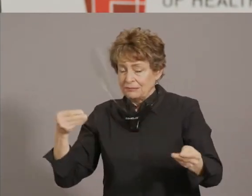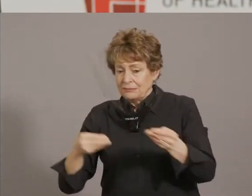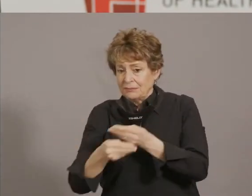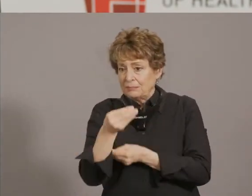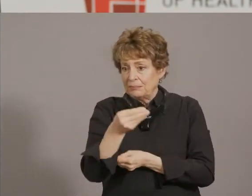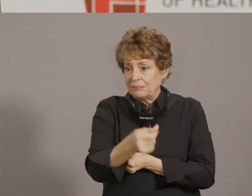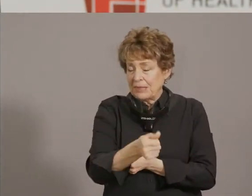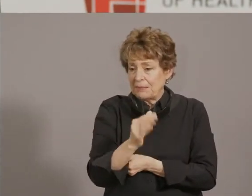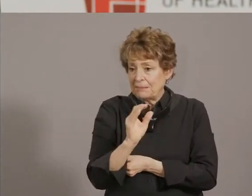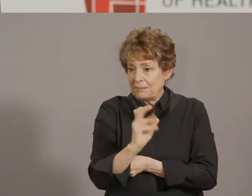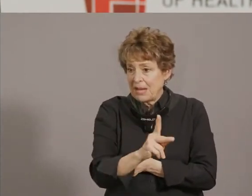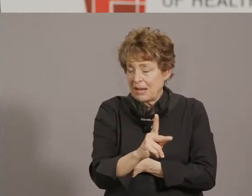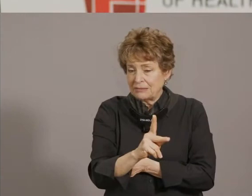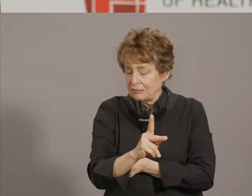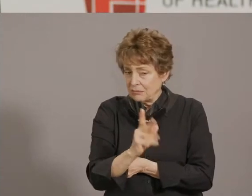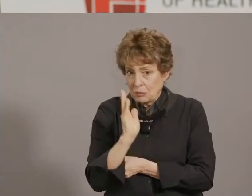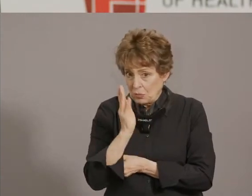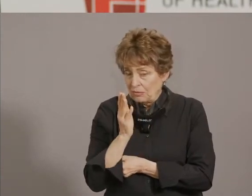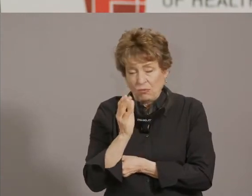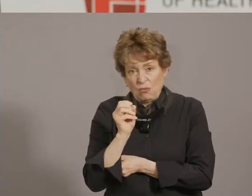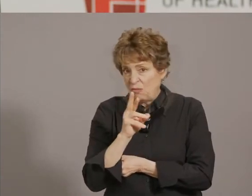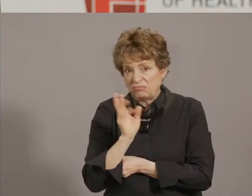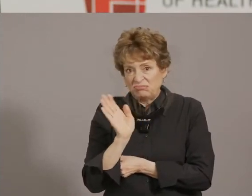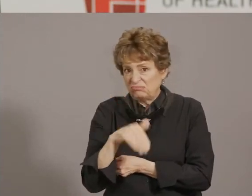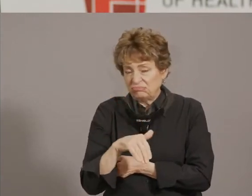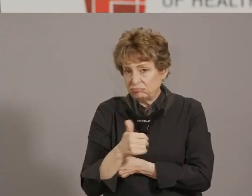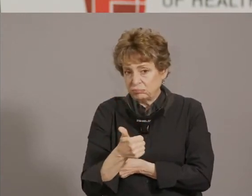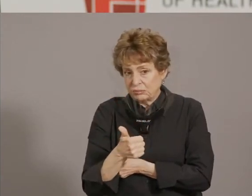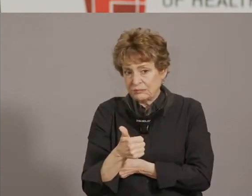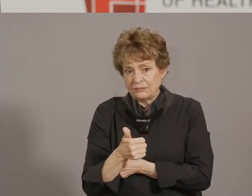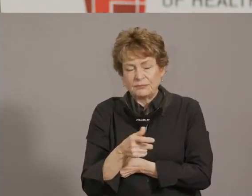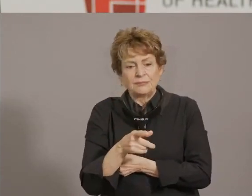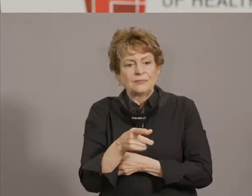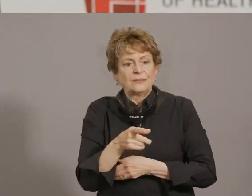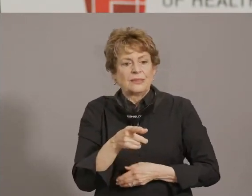It will be a moving forward funding opportunity.